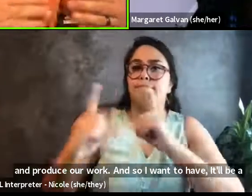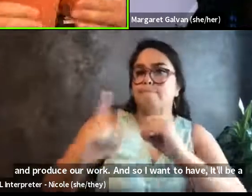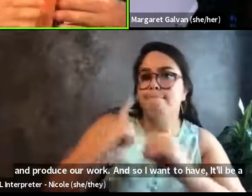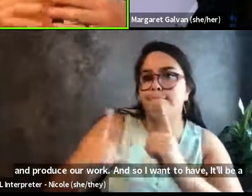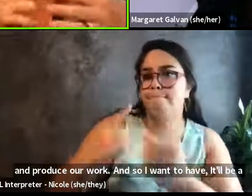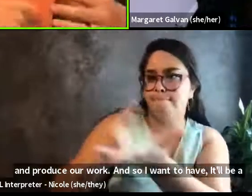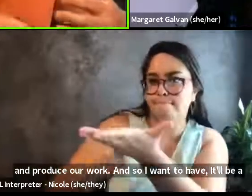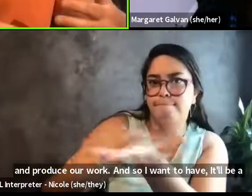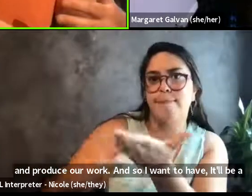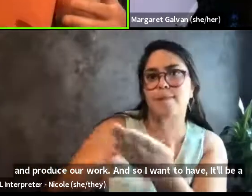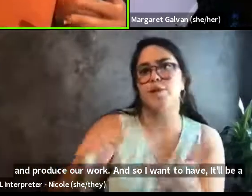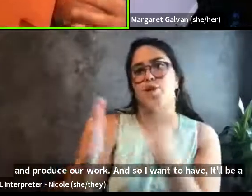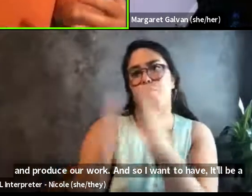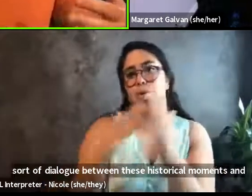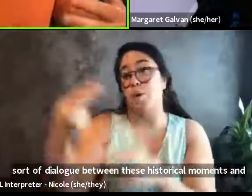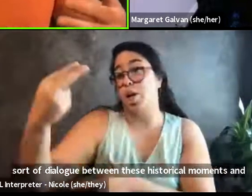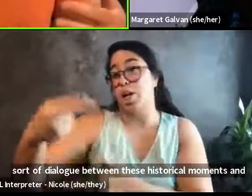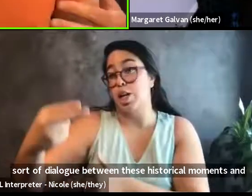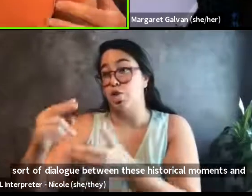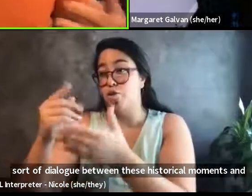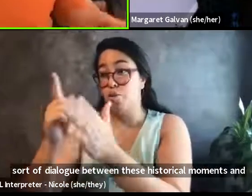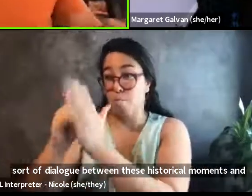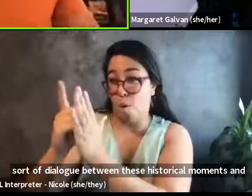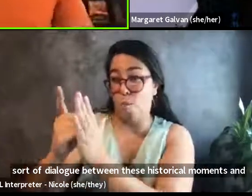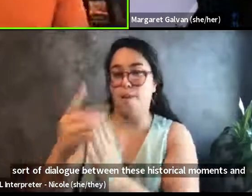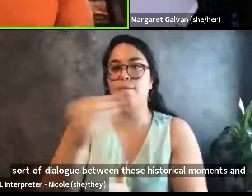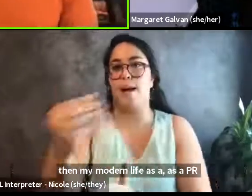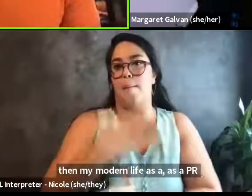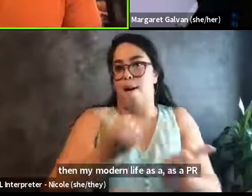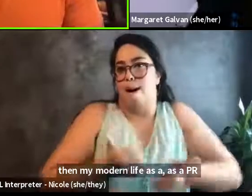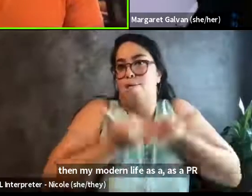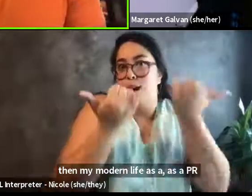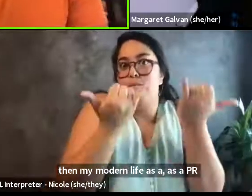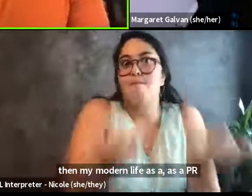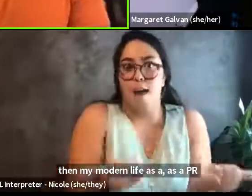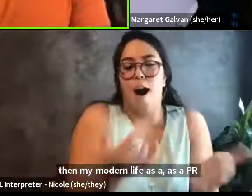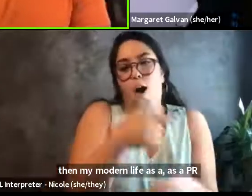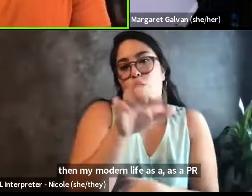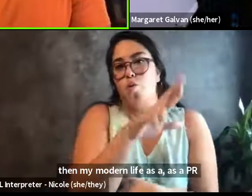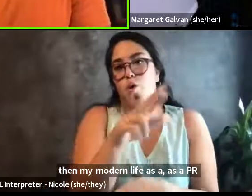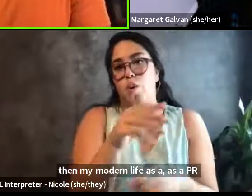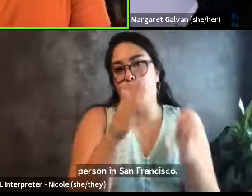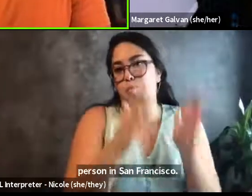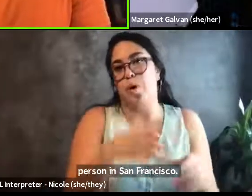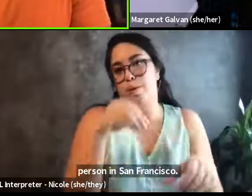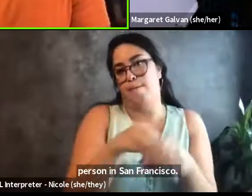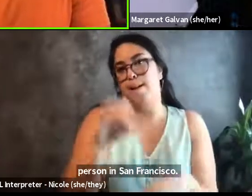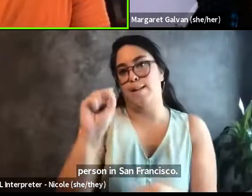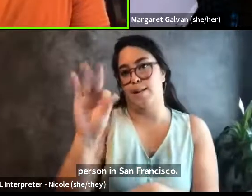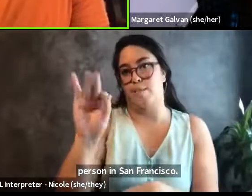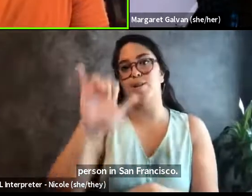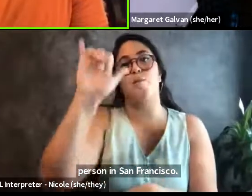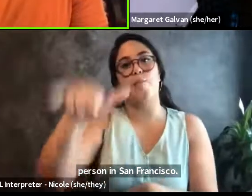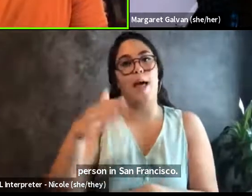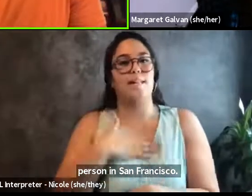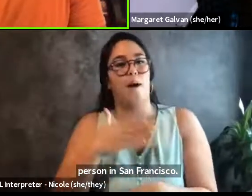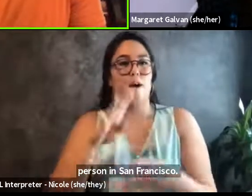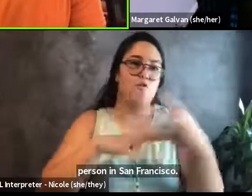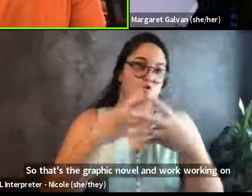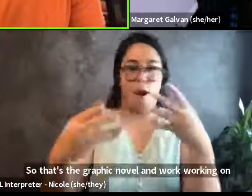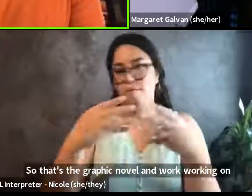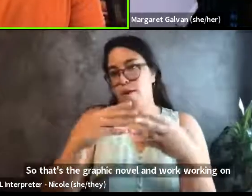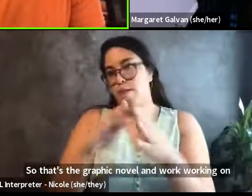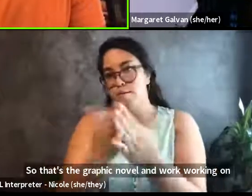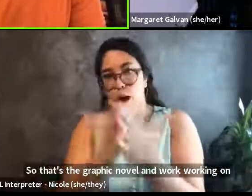historical moments and then my modern life as a, as a queer person in San Francisco. Um, so that's the graphic novel I'm, um, I'm working